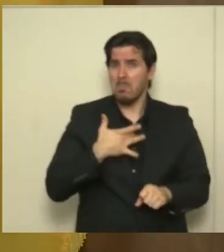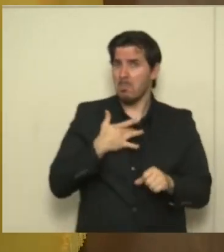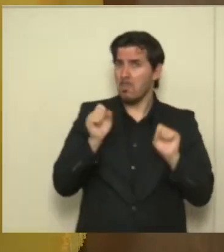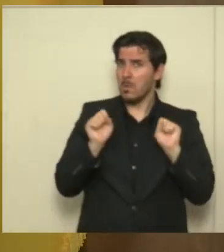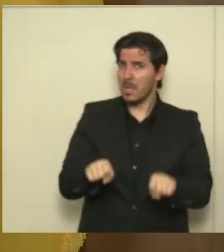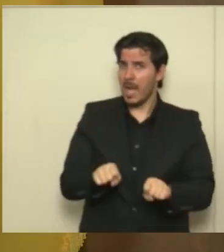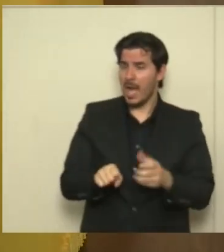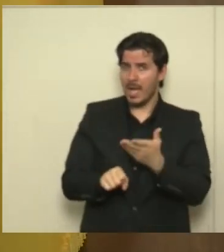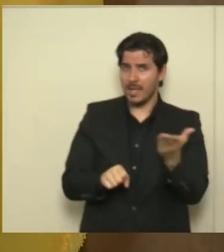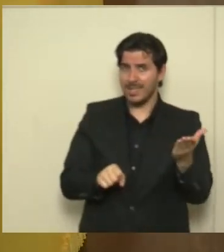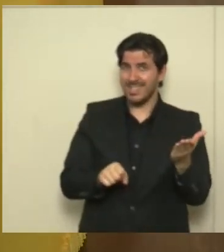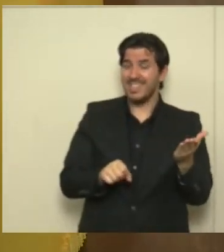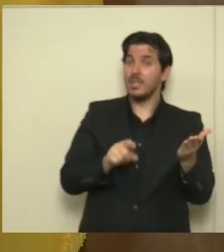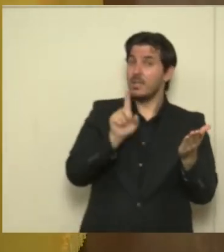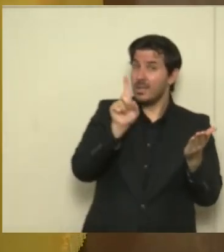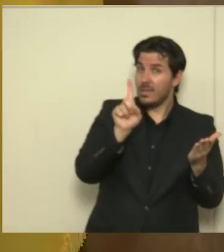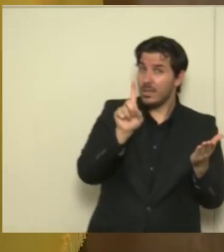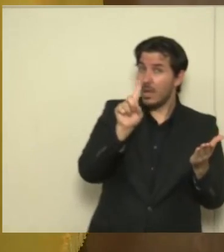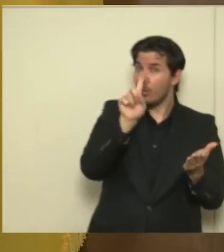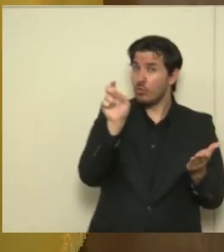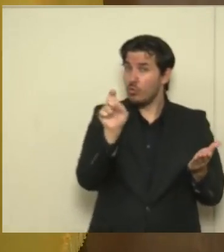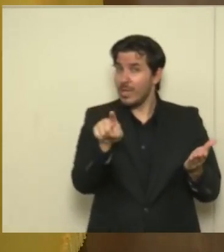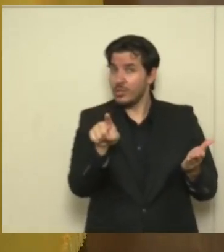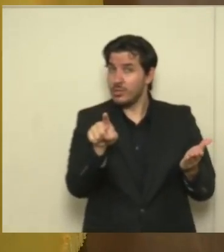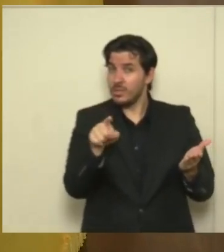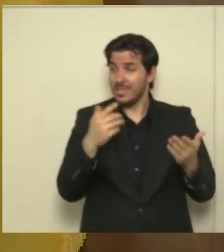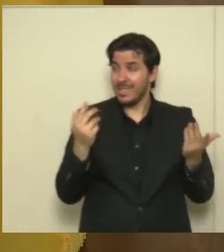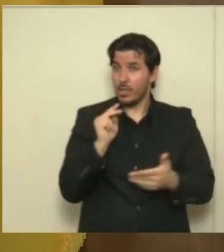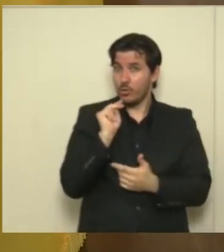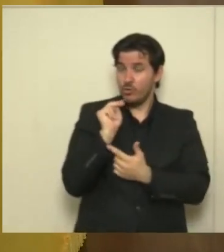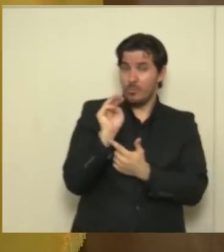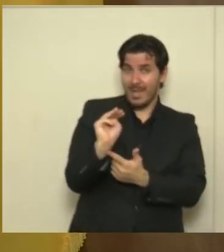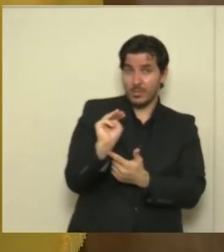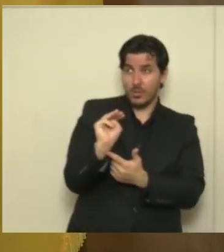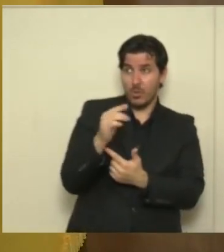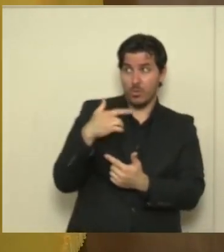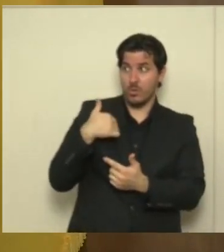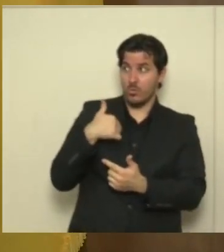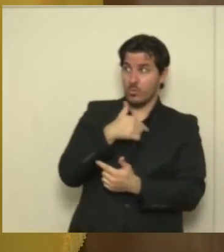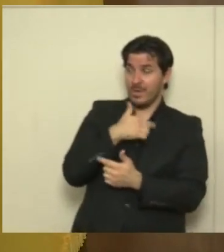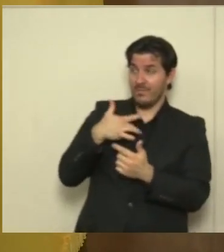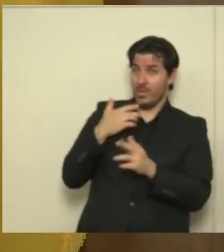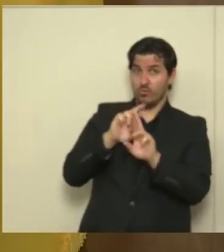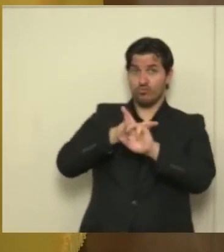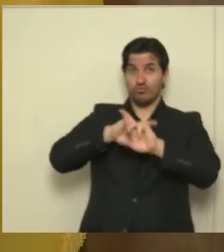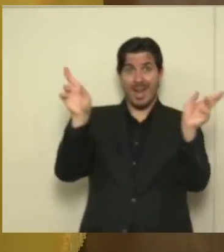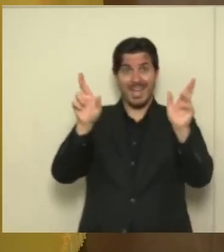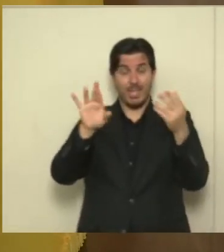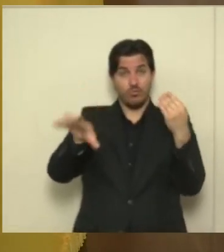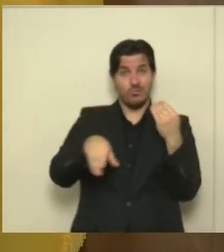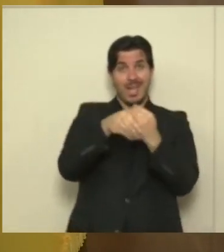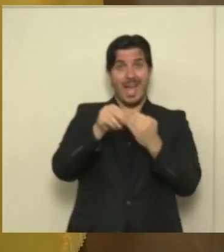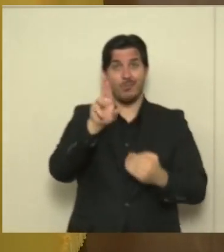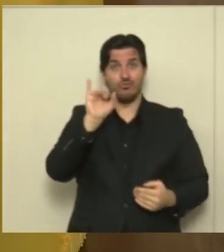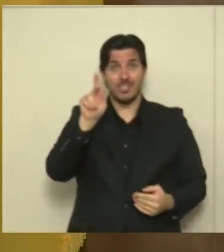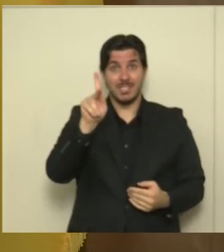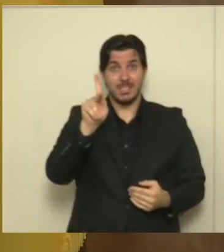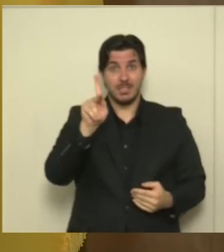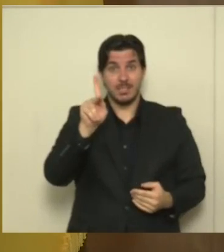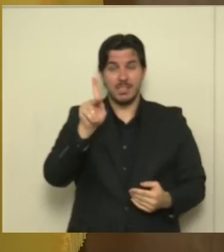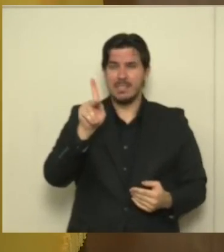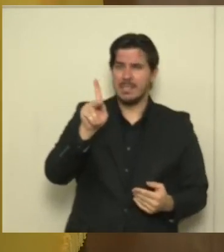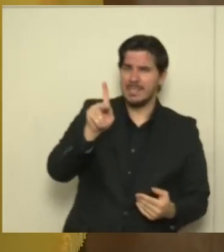add that additional risk? And given the last couple of days, and just to give you a sense, the statewide positivity rate